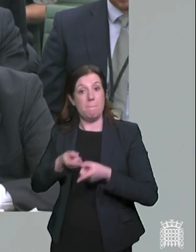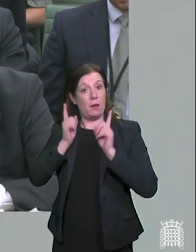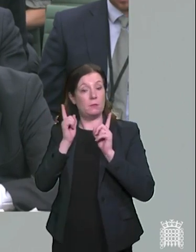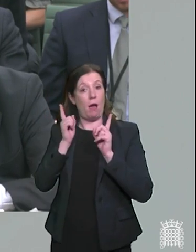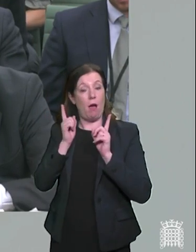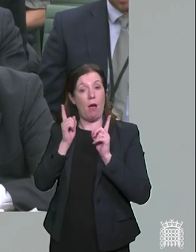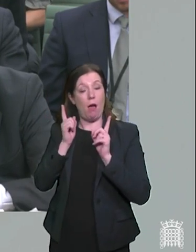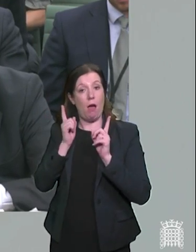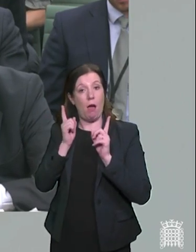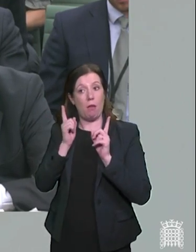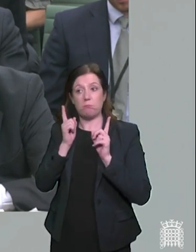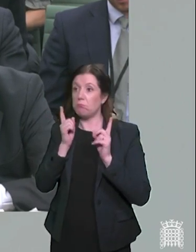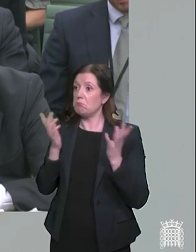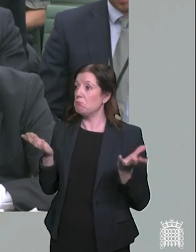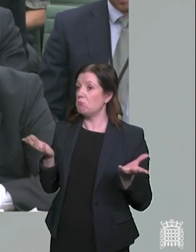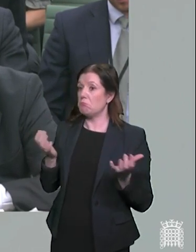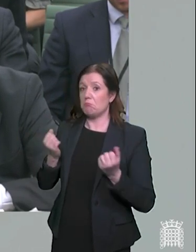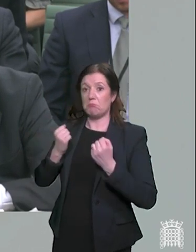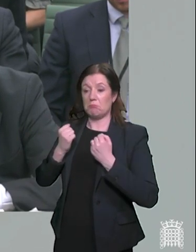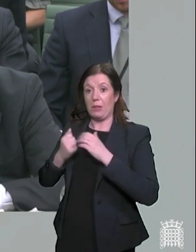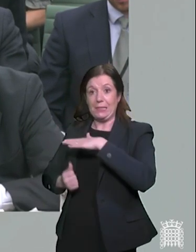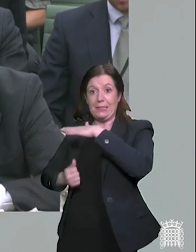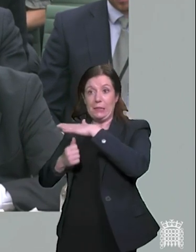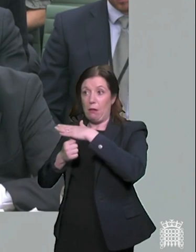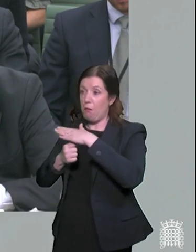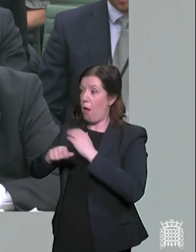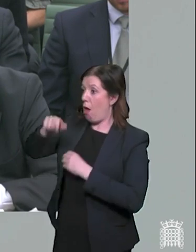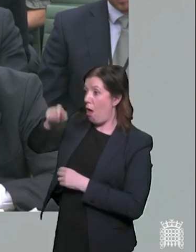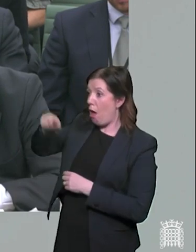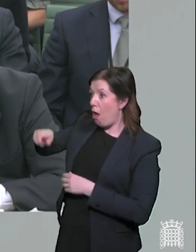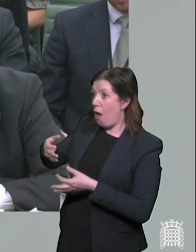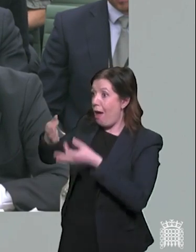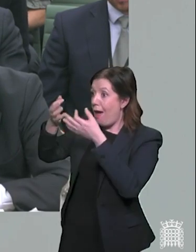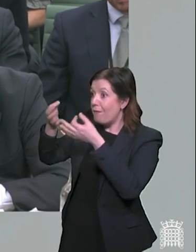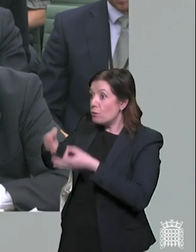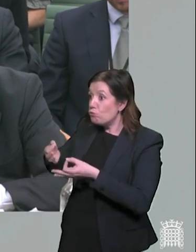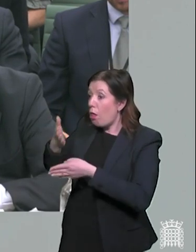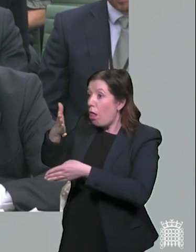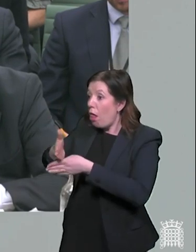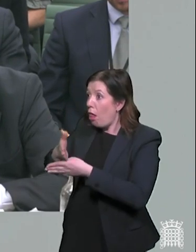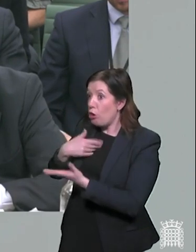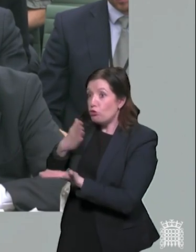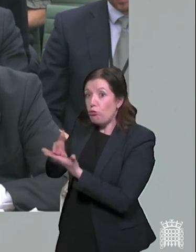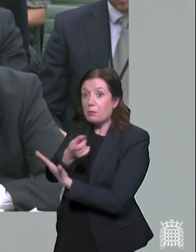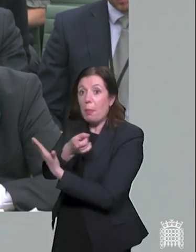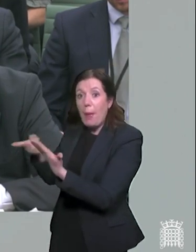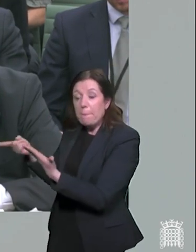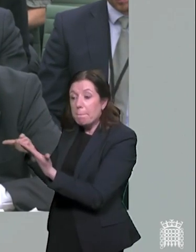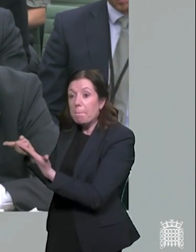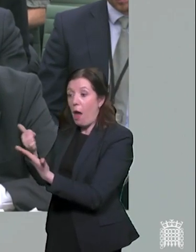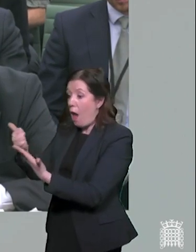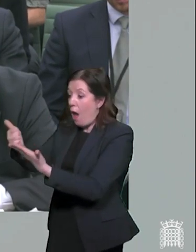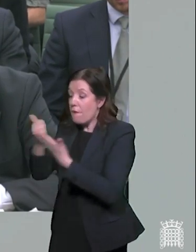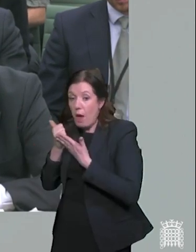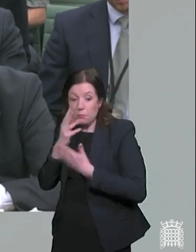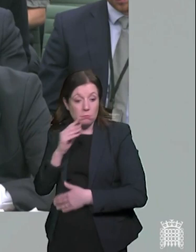rely on the advice of senior and trusted officials when you have to get a huge